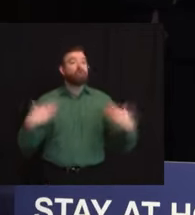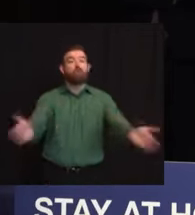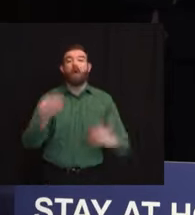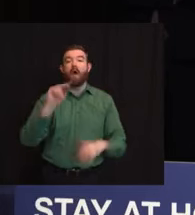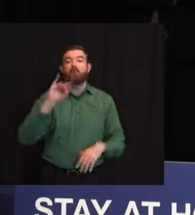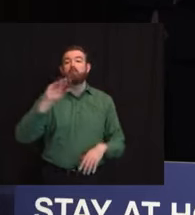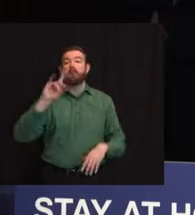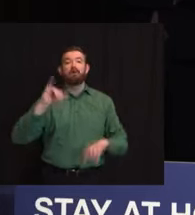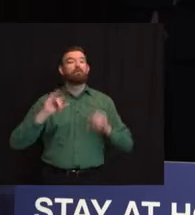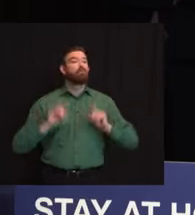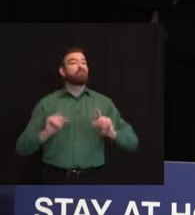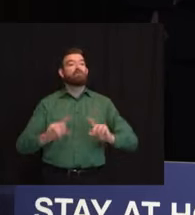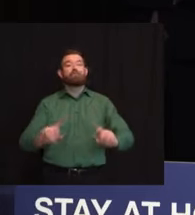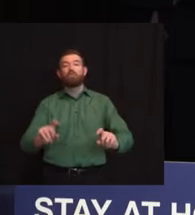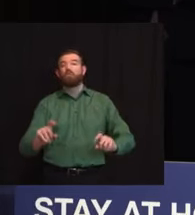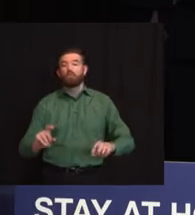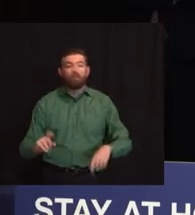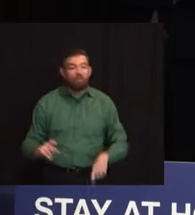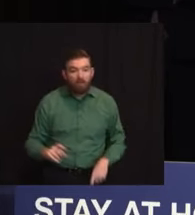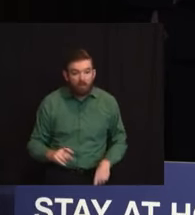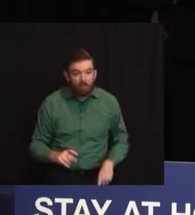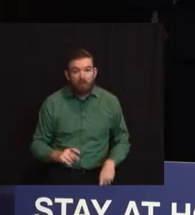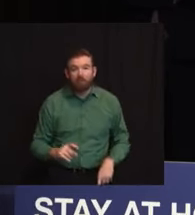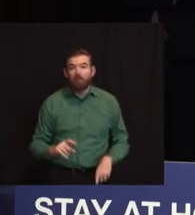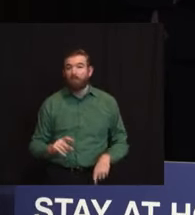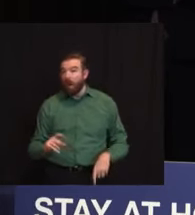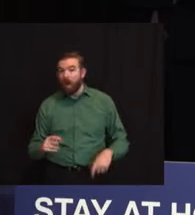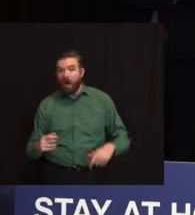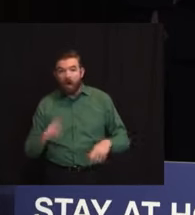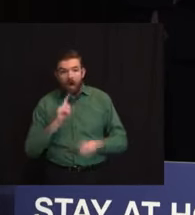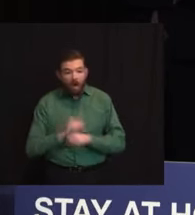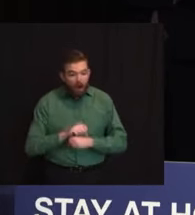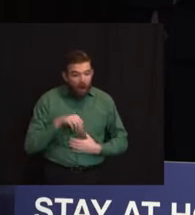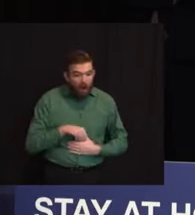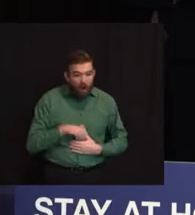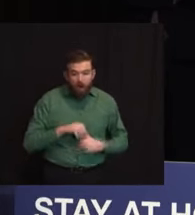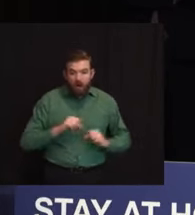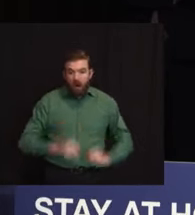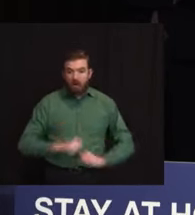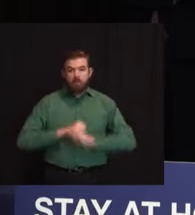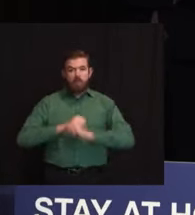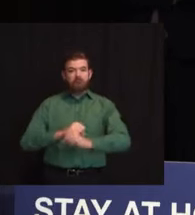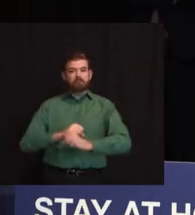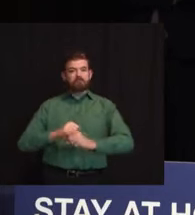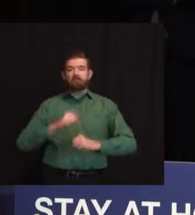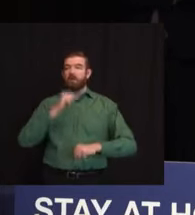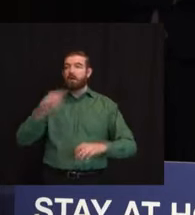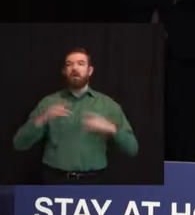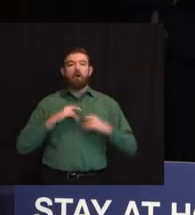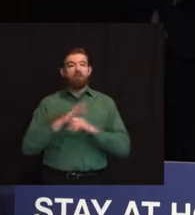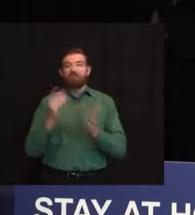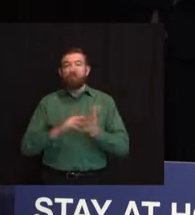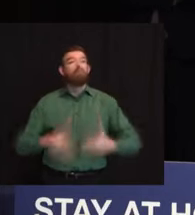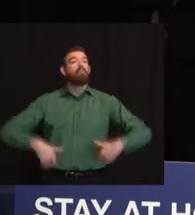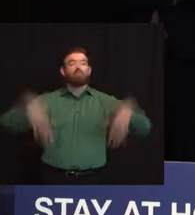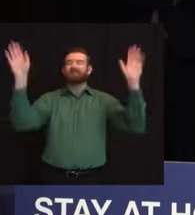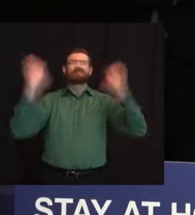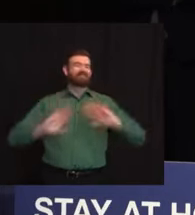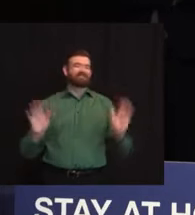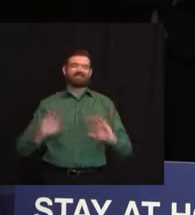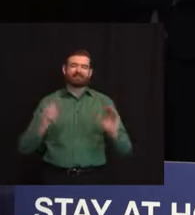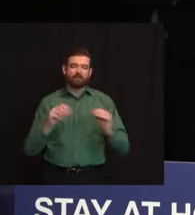work. Where it is useful is what you saw come out of New York City the other day and what New Jersey is trying to move forward with as well, which is looking at a